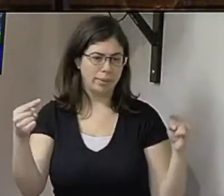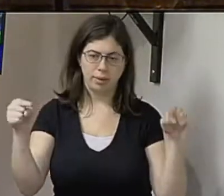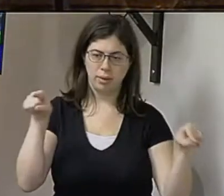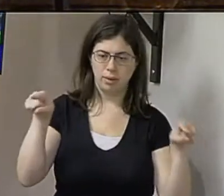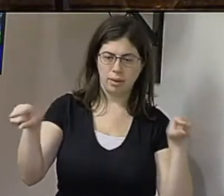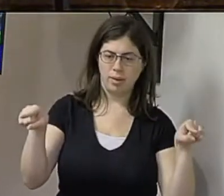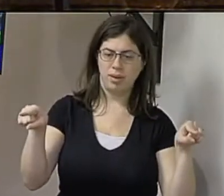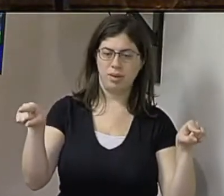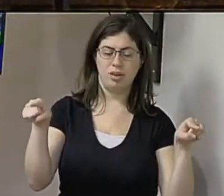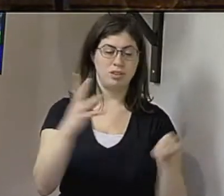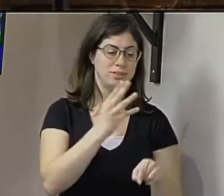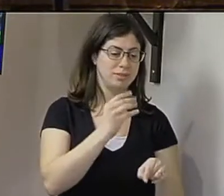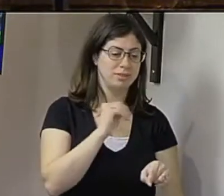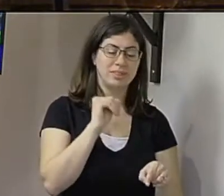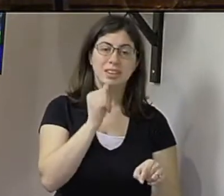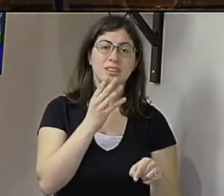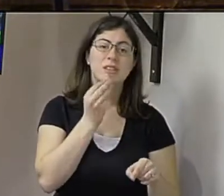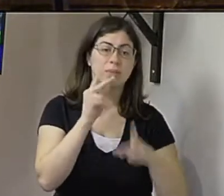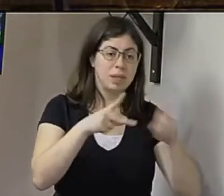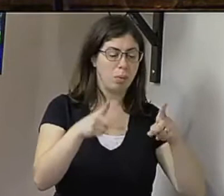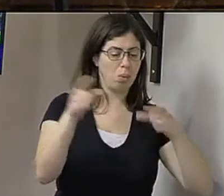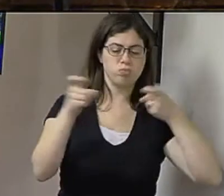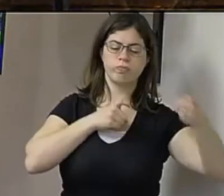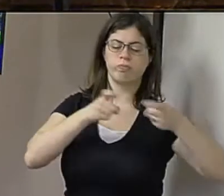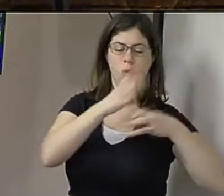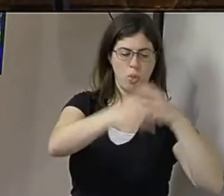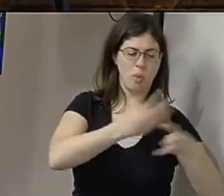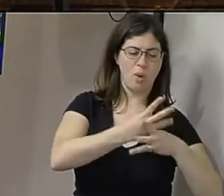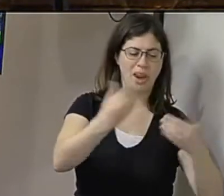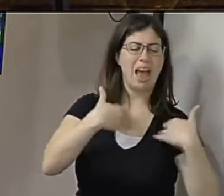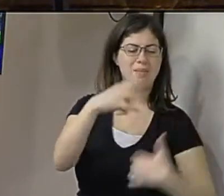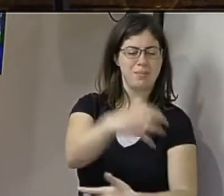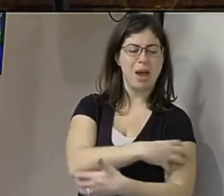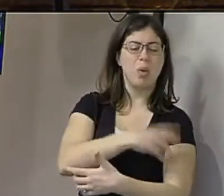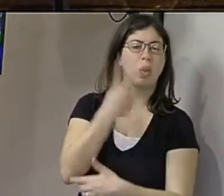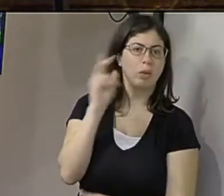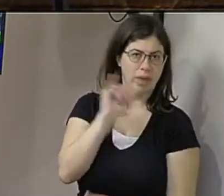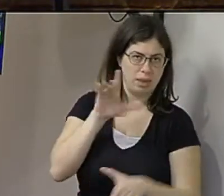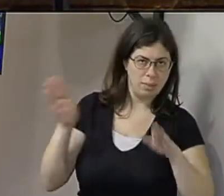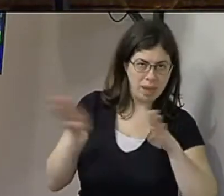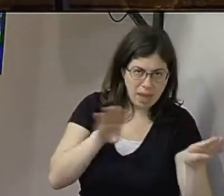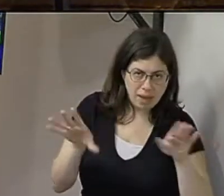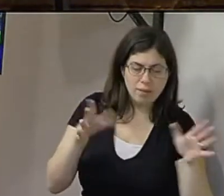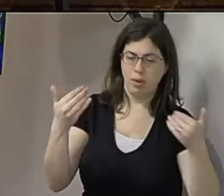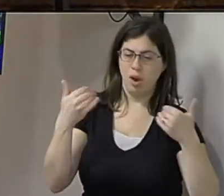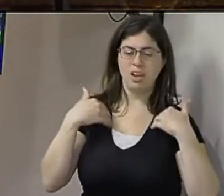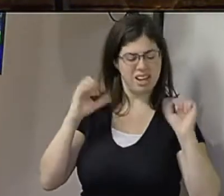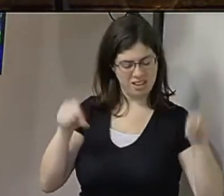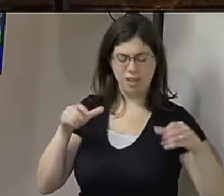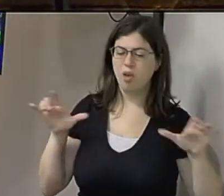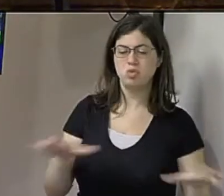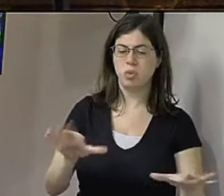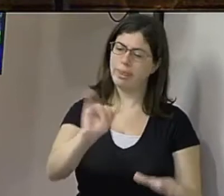between here's how the Gentiles lord it over them, right? This is what the world does when they have power. This is the way they behave when they have the ability to say, do this,